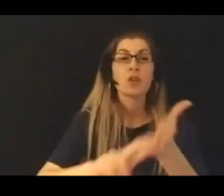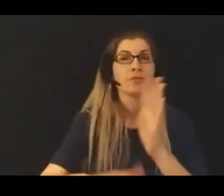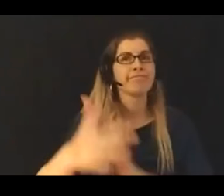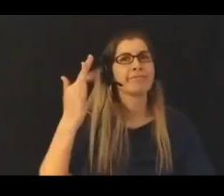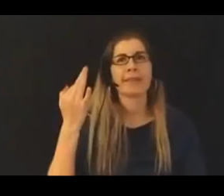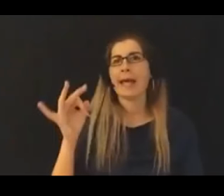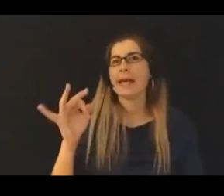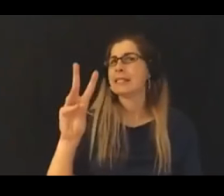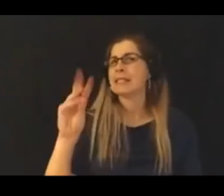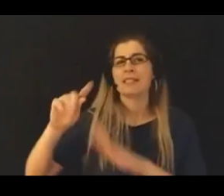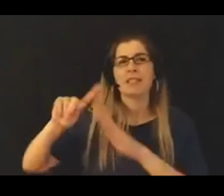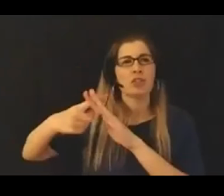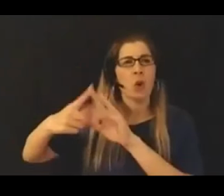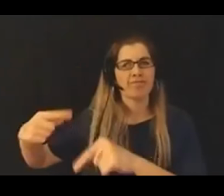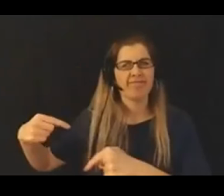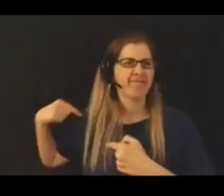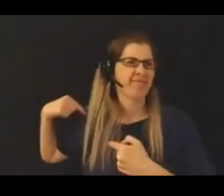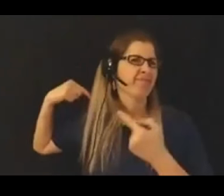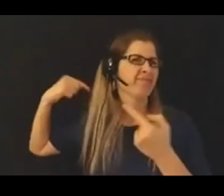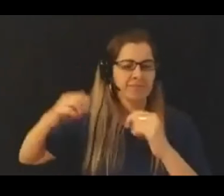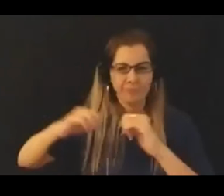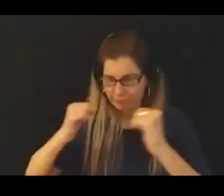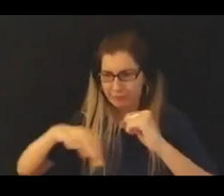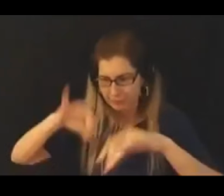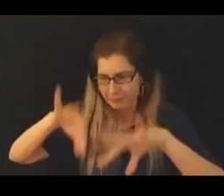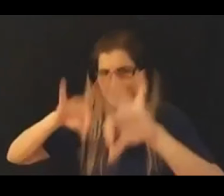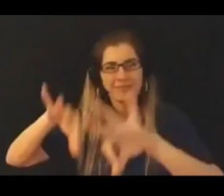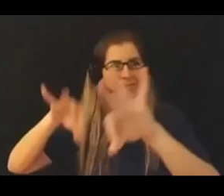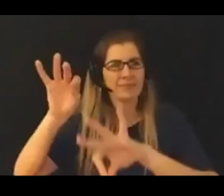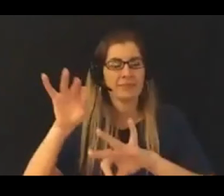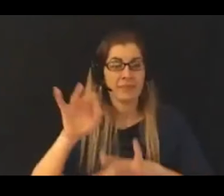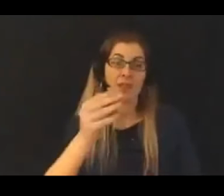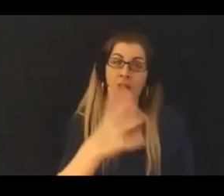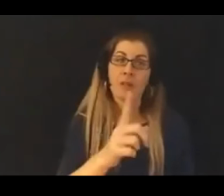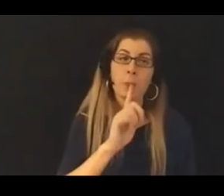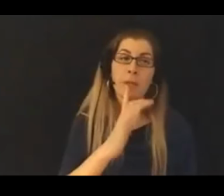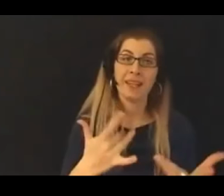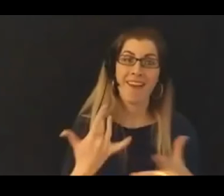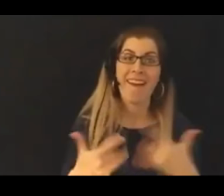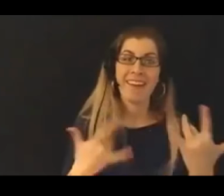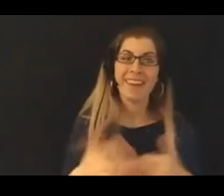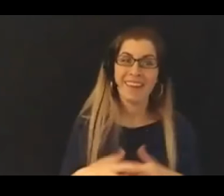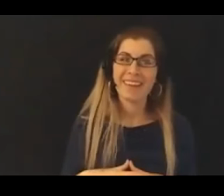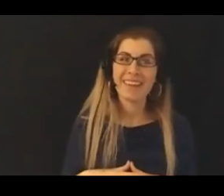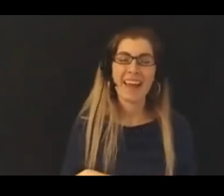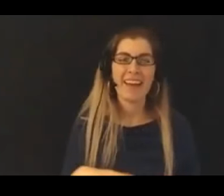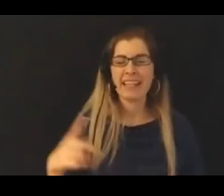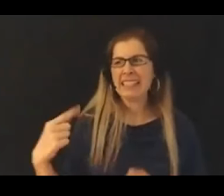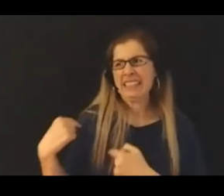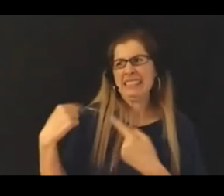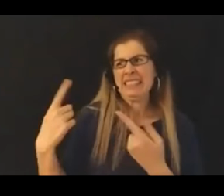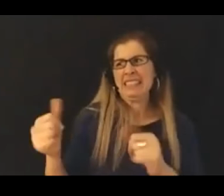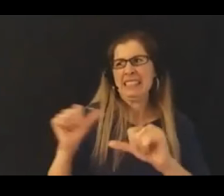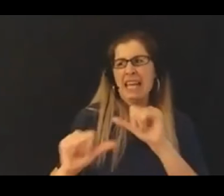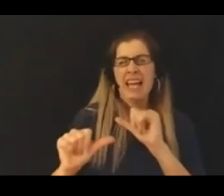emerging. And so it's really exciting to see, because there has been throughout science, throughout the history of science, this real